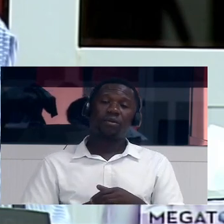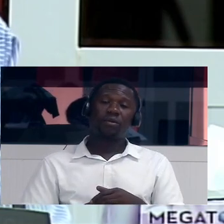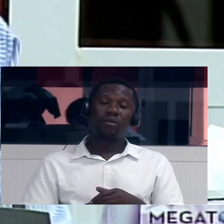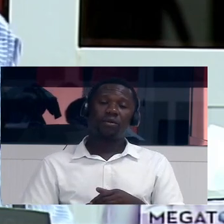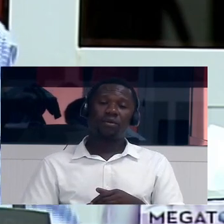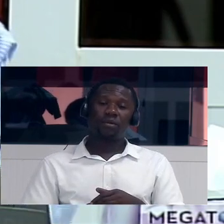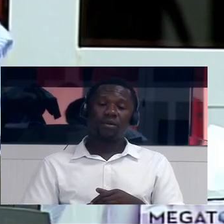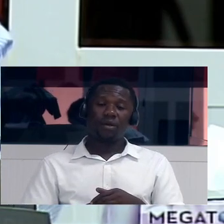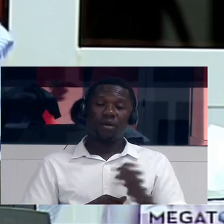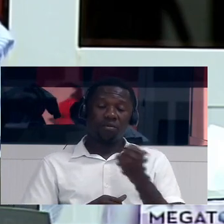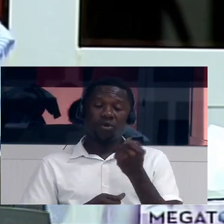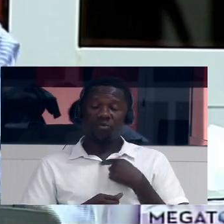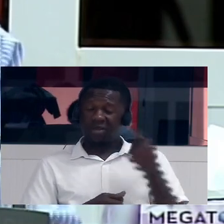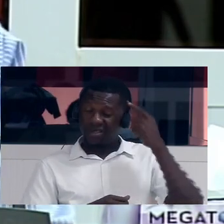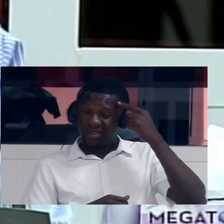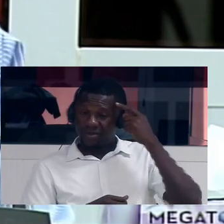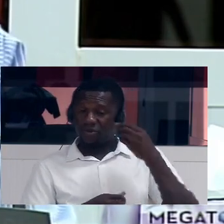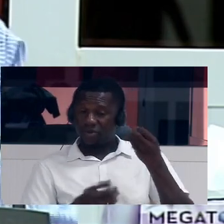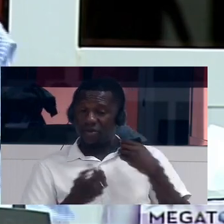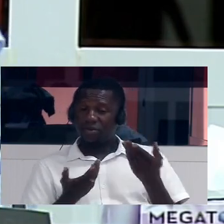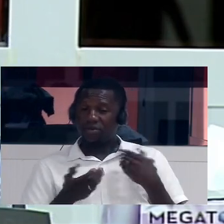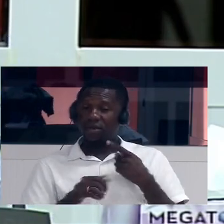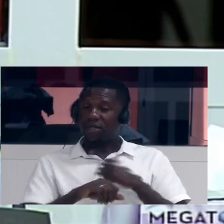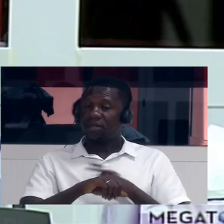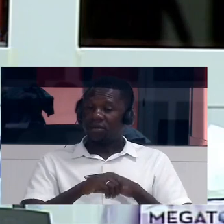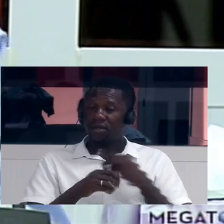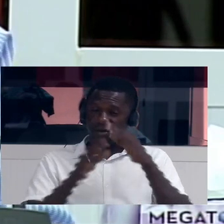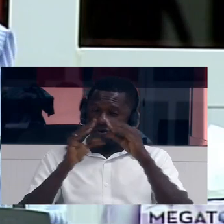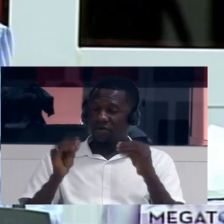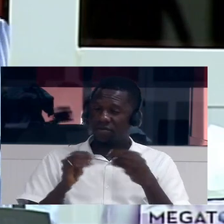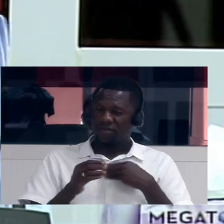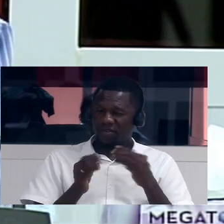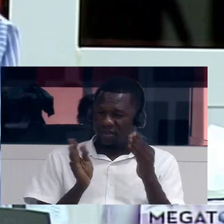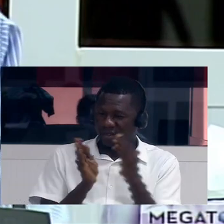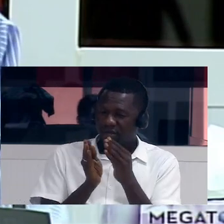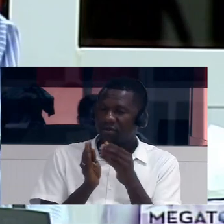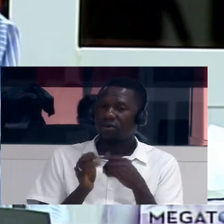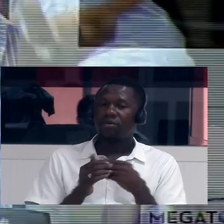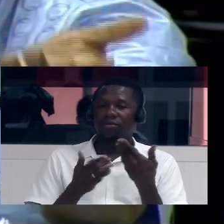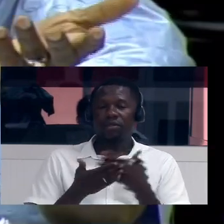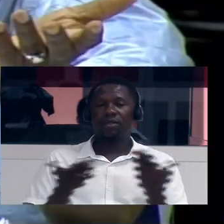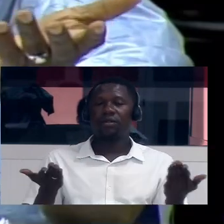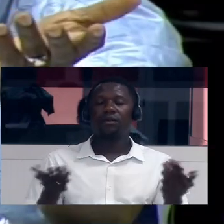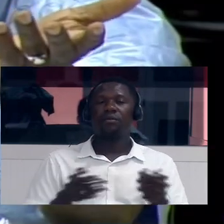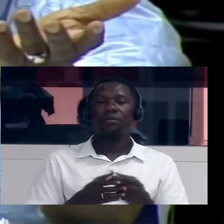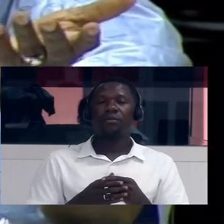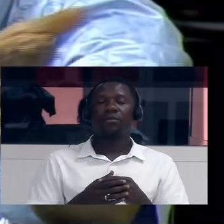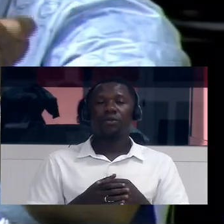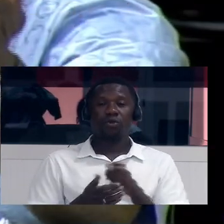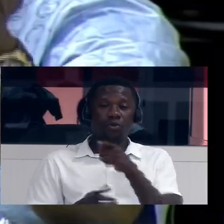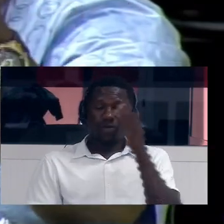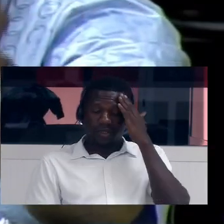that my term in that office was drawing very, very near to come to an end. So you thought,